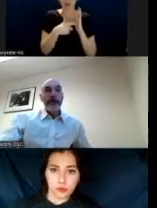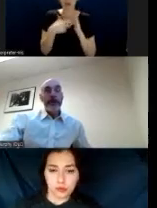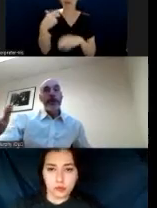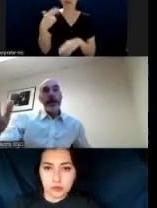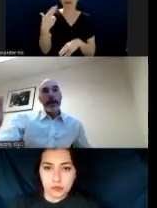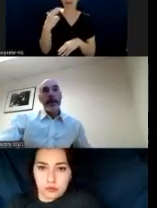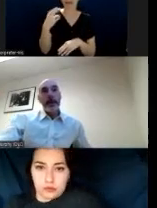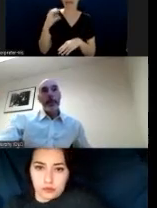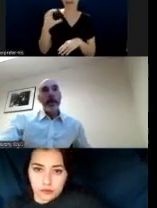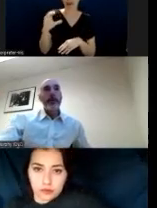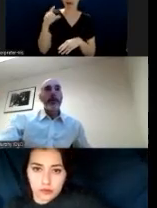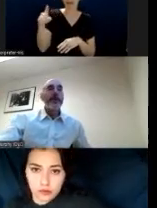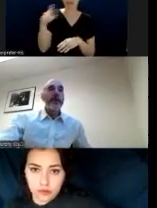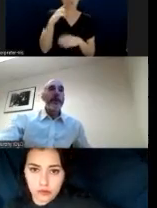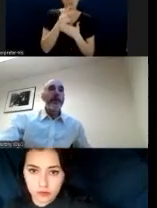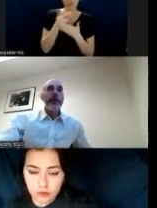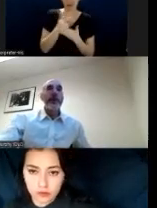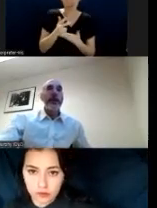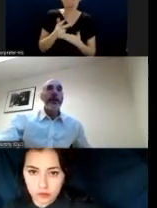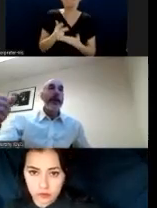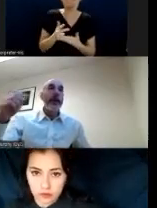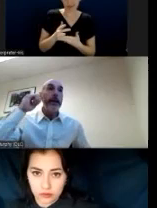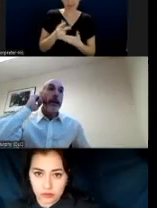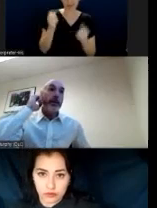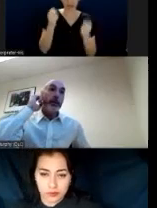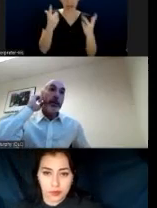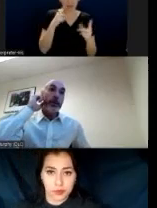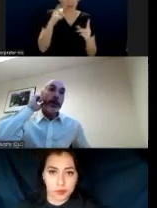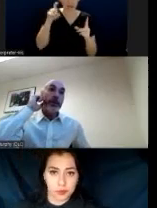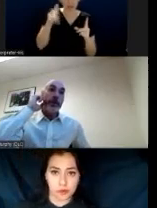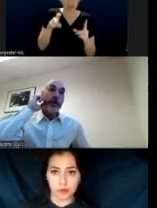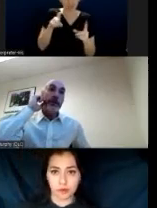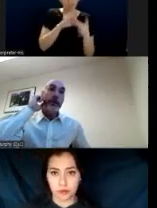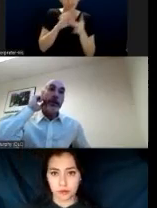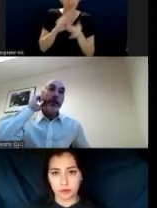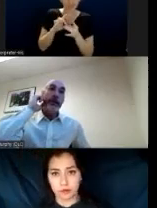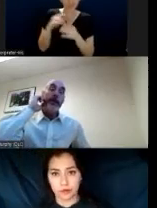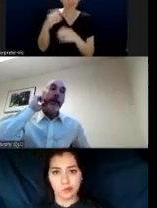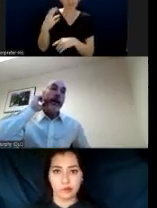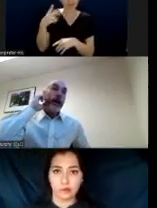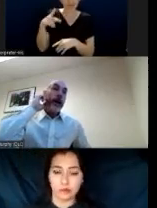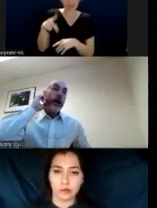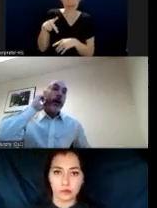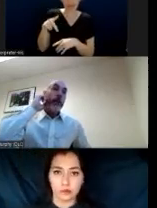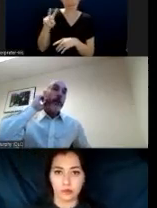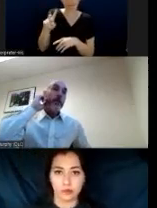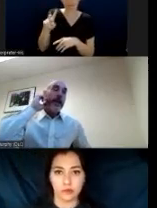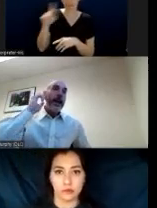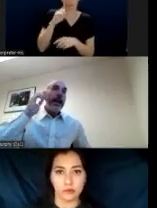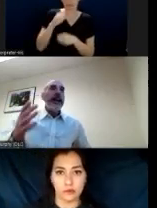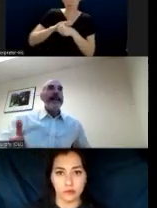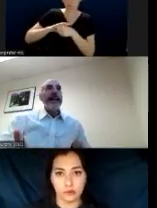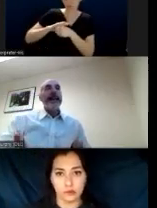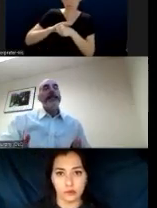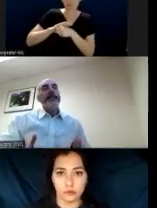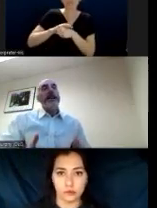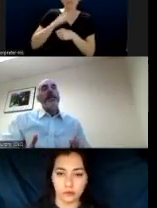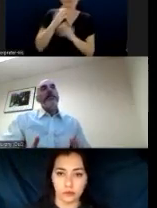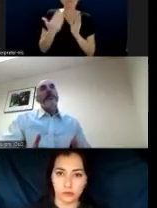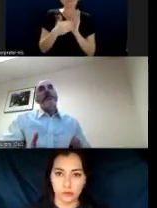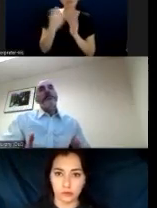many, depending on how many parking spaces there are, how many HP spots there need to be. And